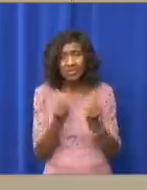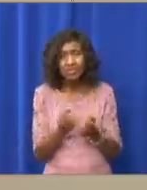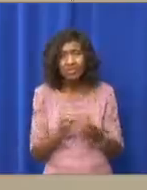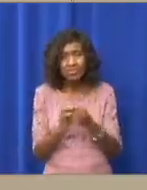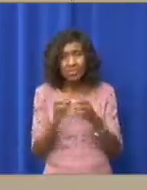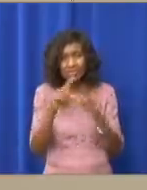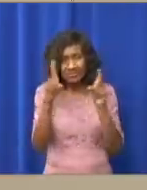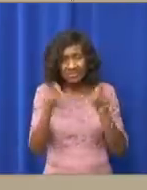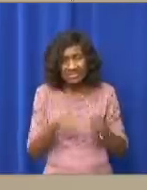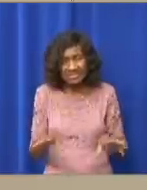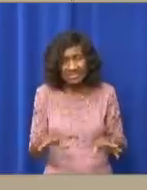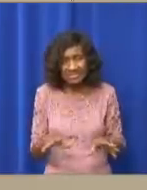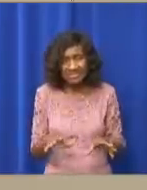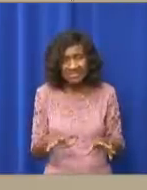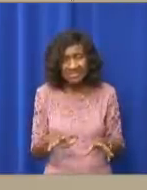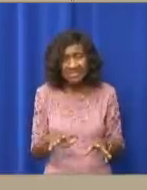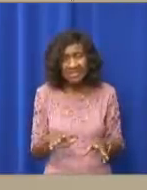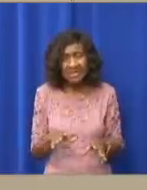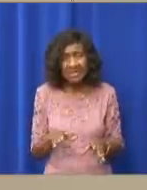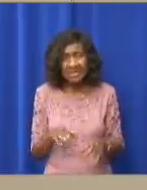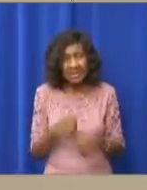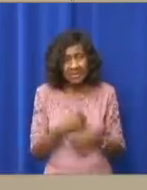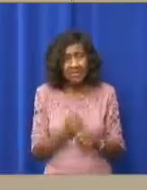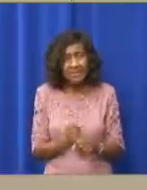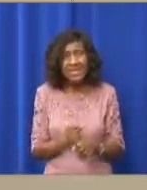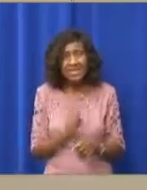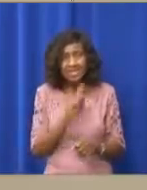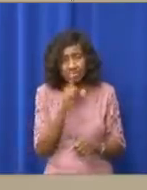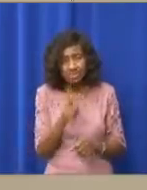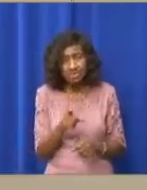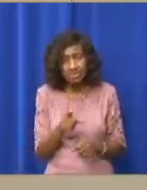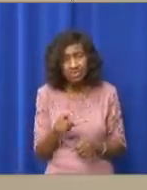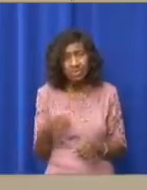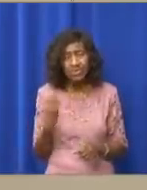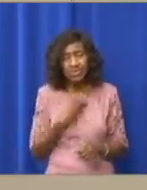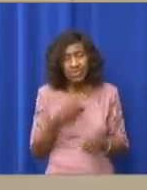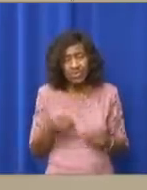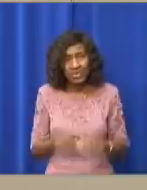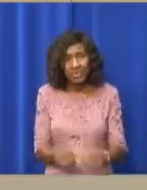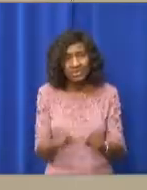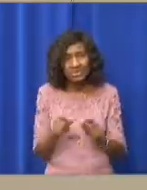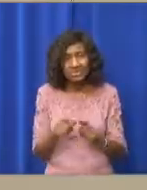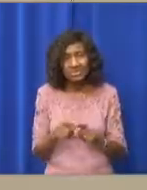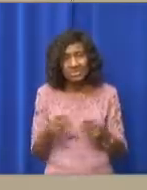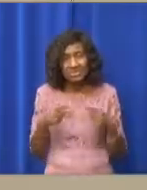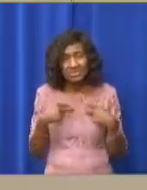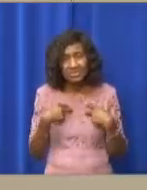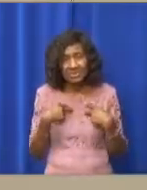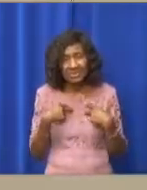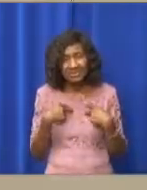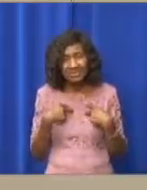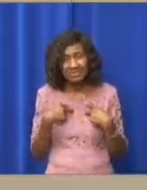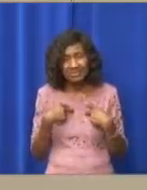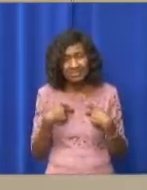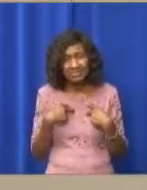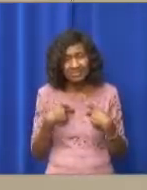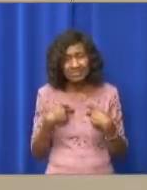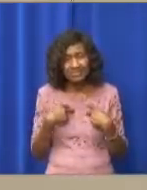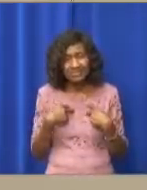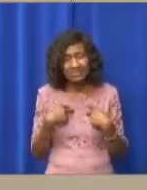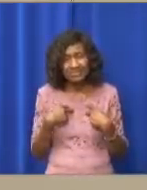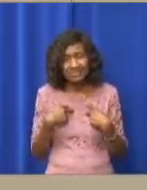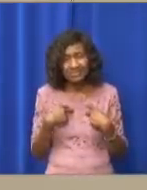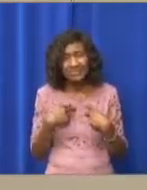basis to ensure that we continue to have the best possible readout